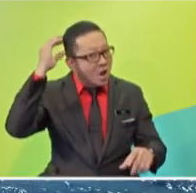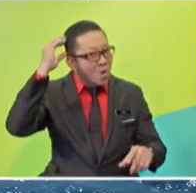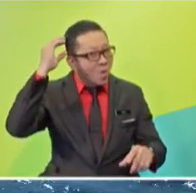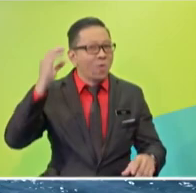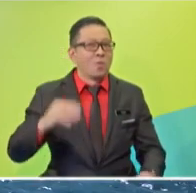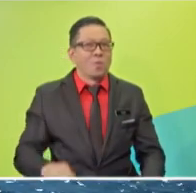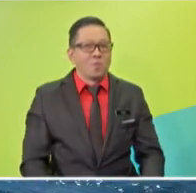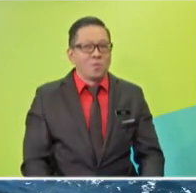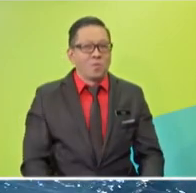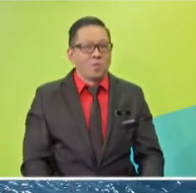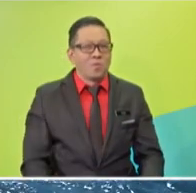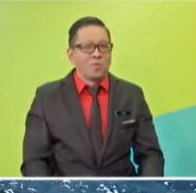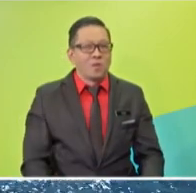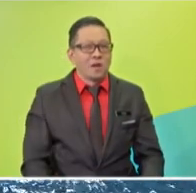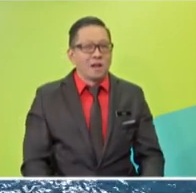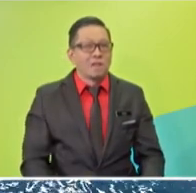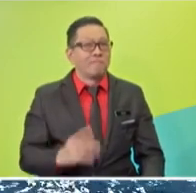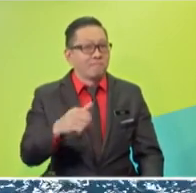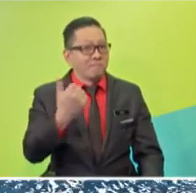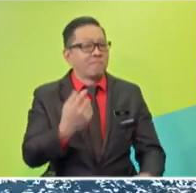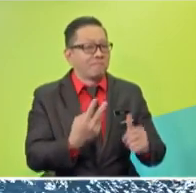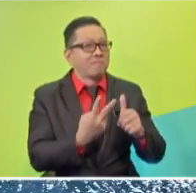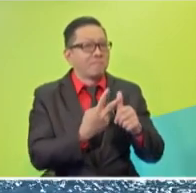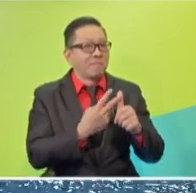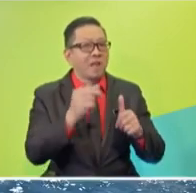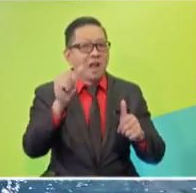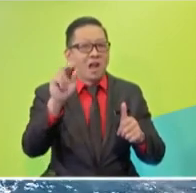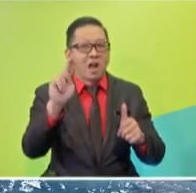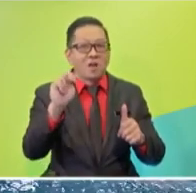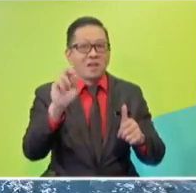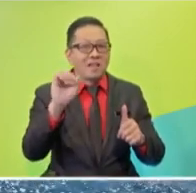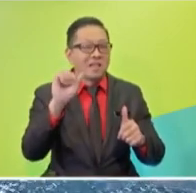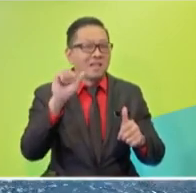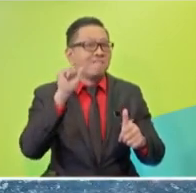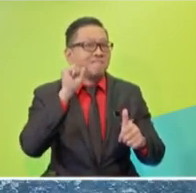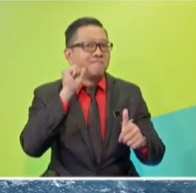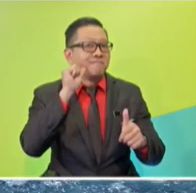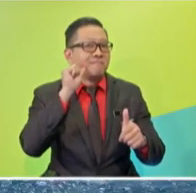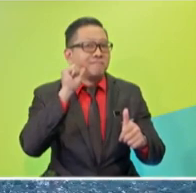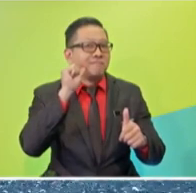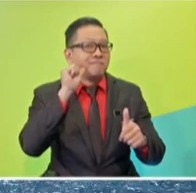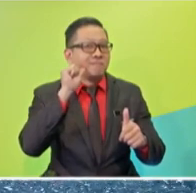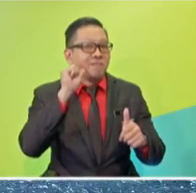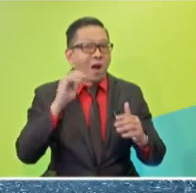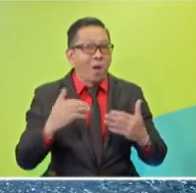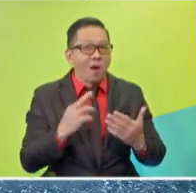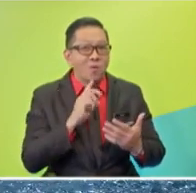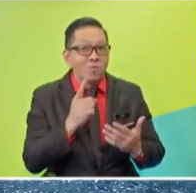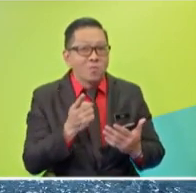next one, we have Auni Hanani binti Hasbuddin. Hi, Auni. Hi, Auni. Hi. How are you today,